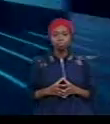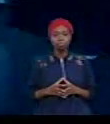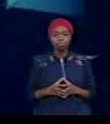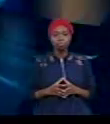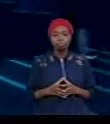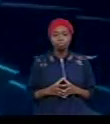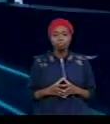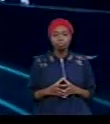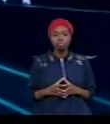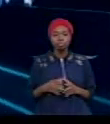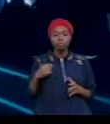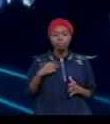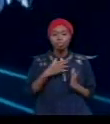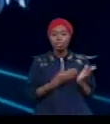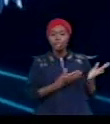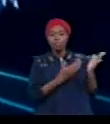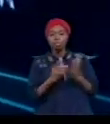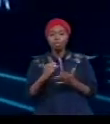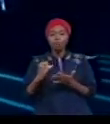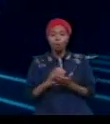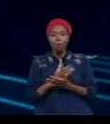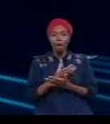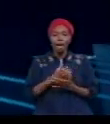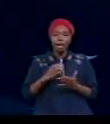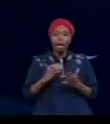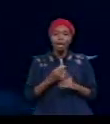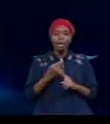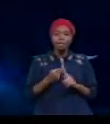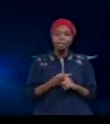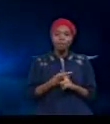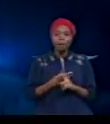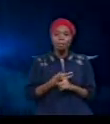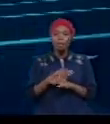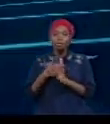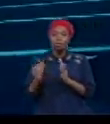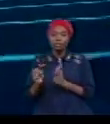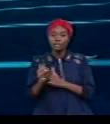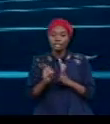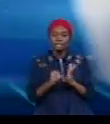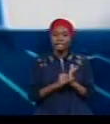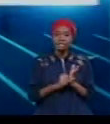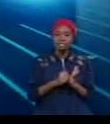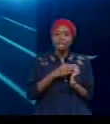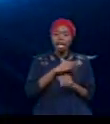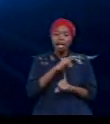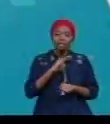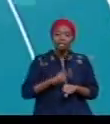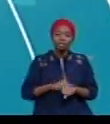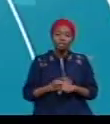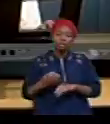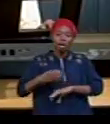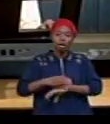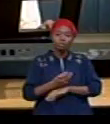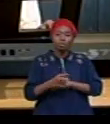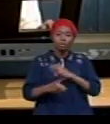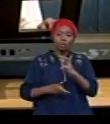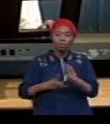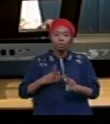We now bring you choir ministrations from regions, states, and nations across the world.